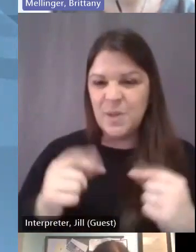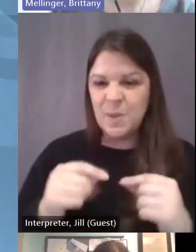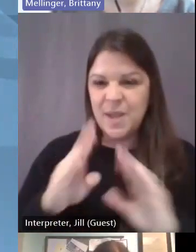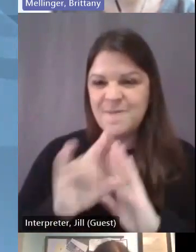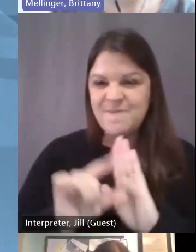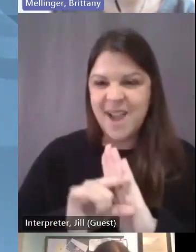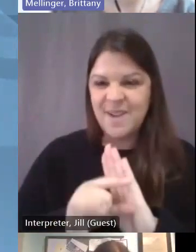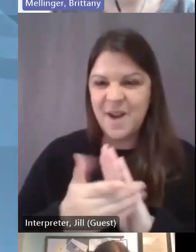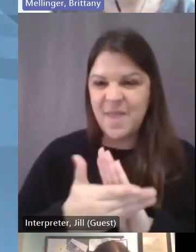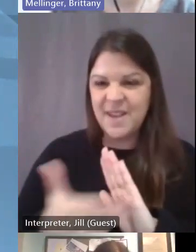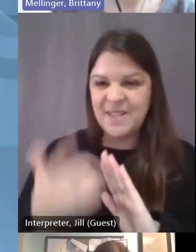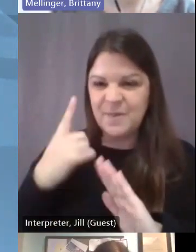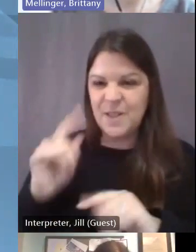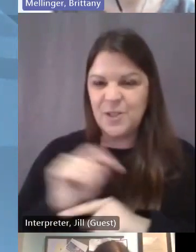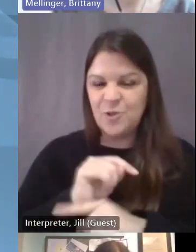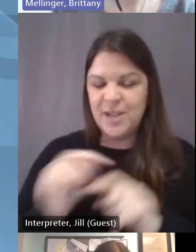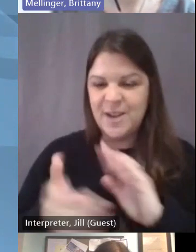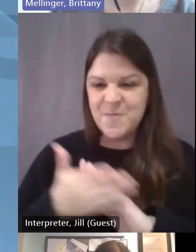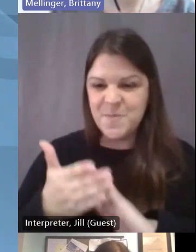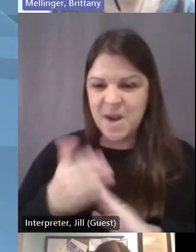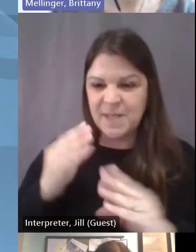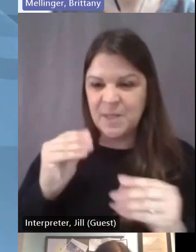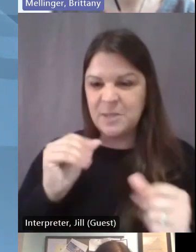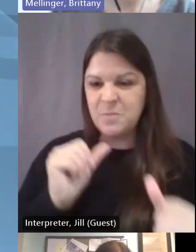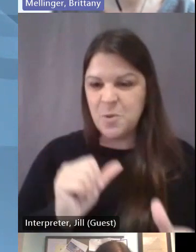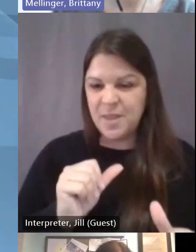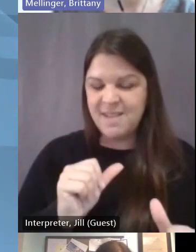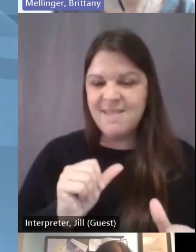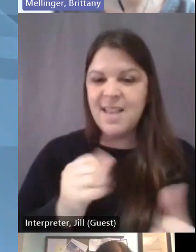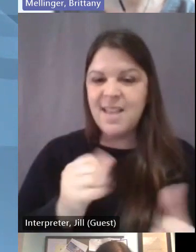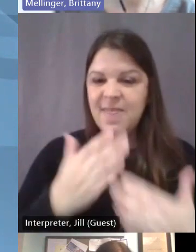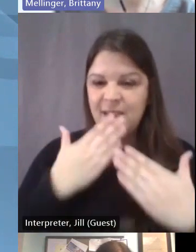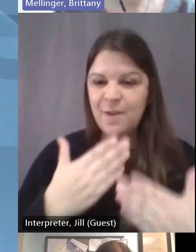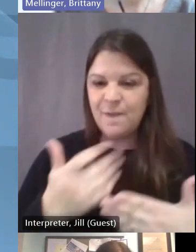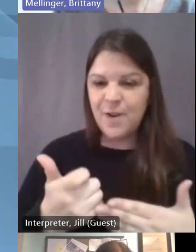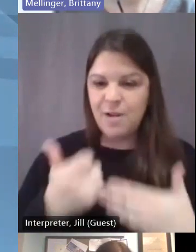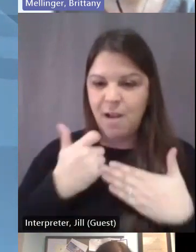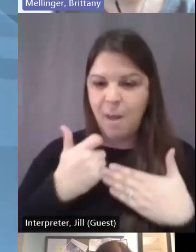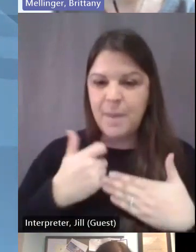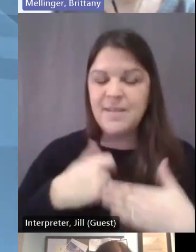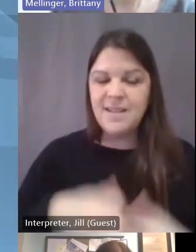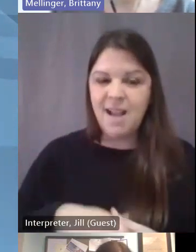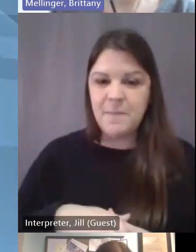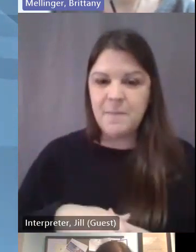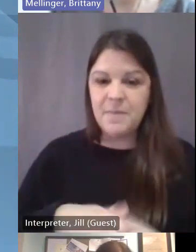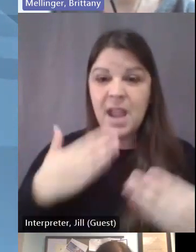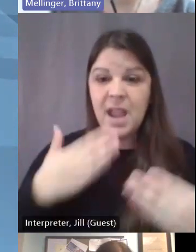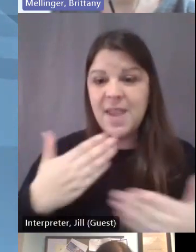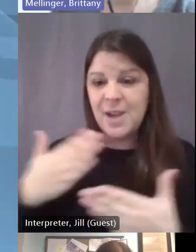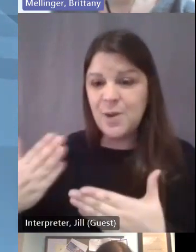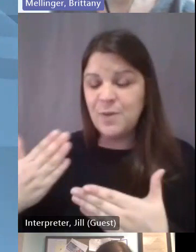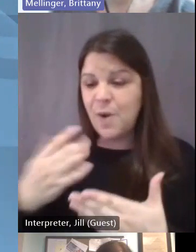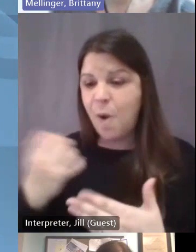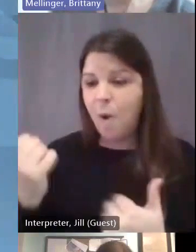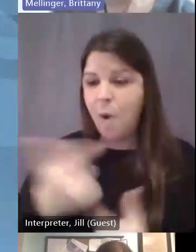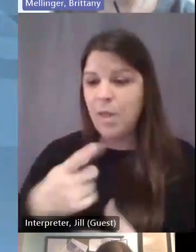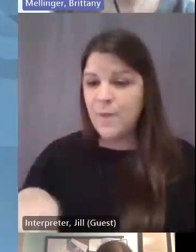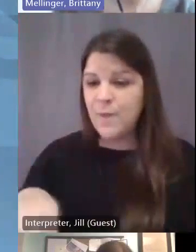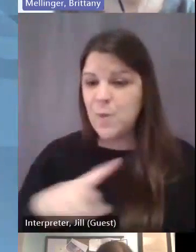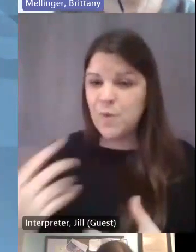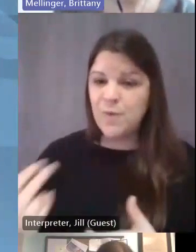to make this training run smoothly. Really grateful for your assistance in this space. And thank you so much to everyone